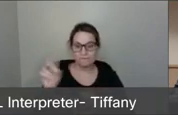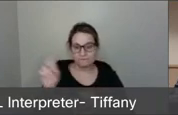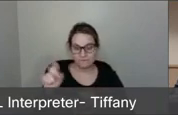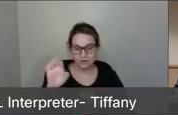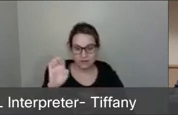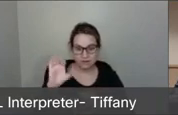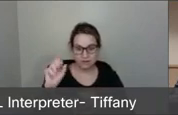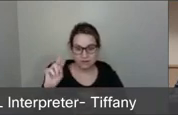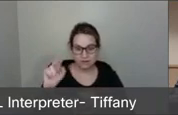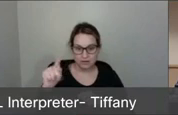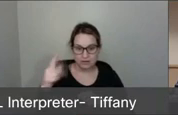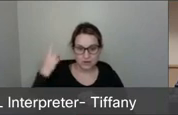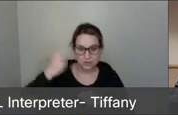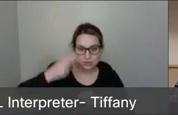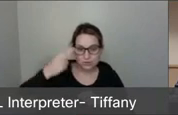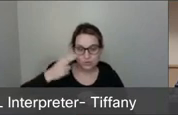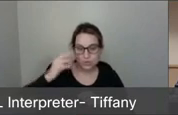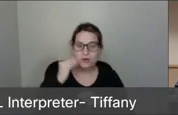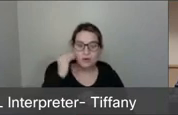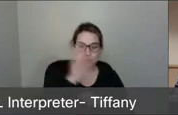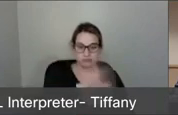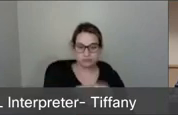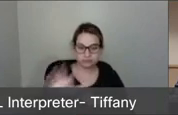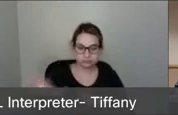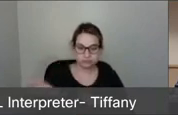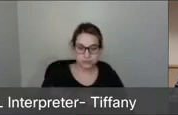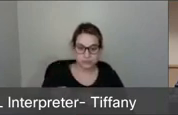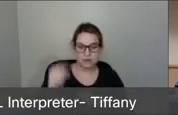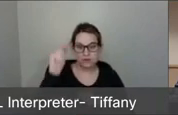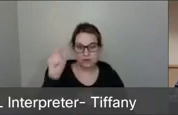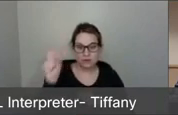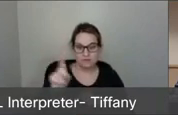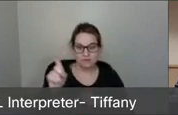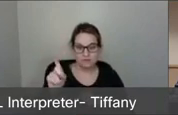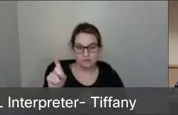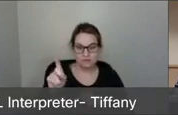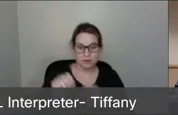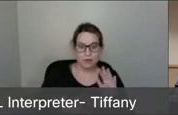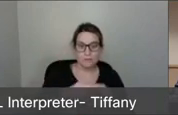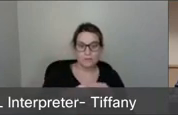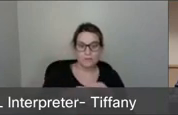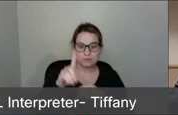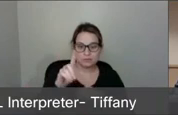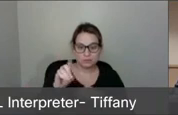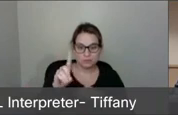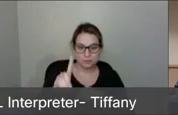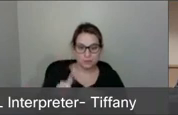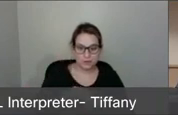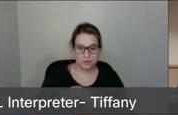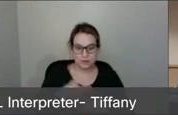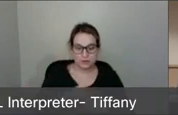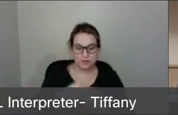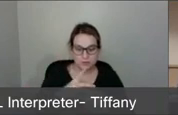historic neighborhoods north of downtown, and the northern Phoenix neighborhoods up to the 101. This would keep